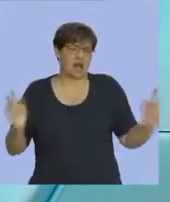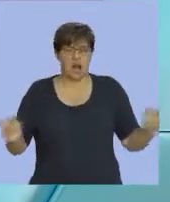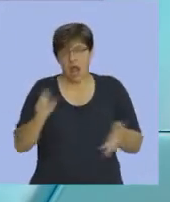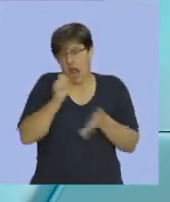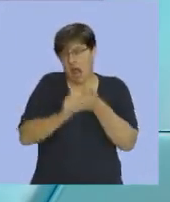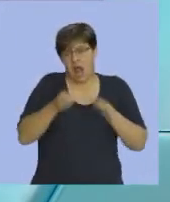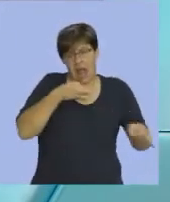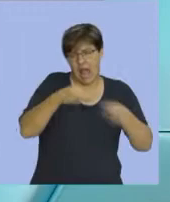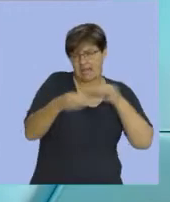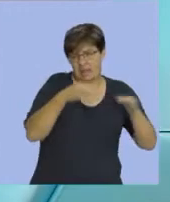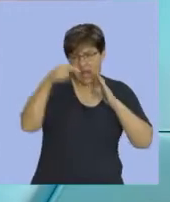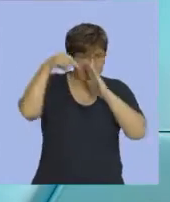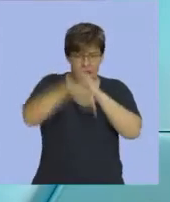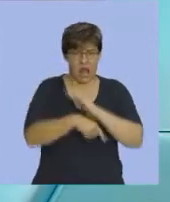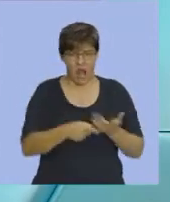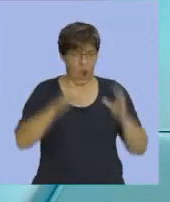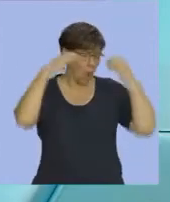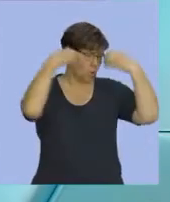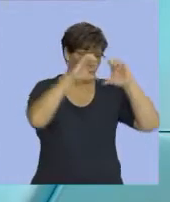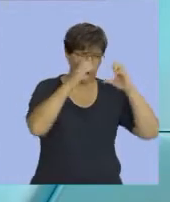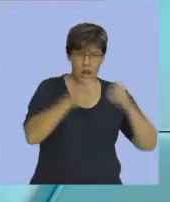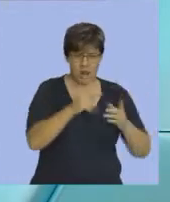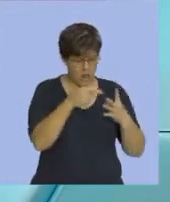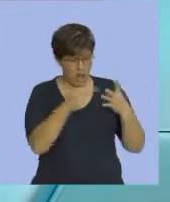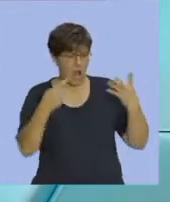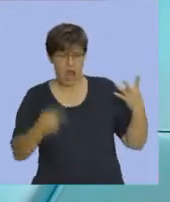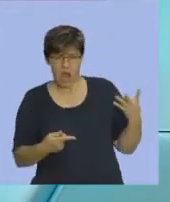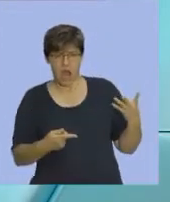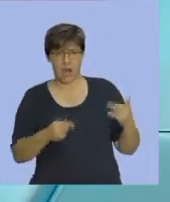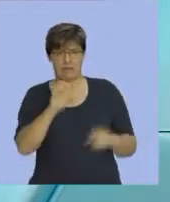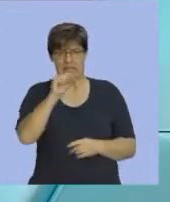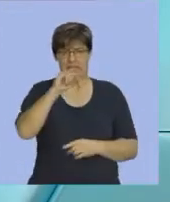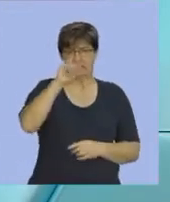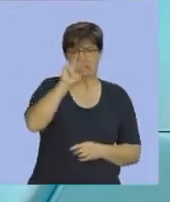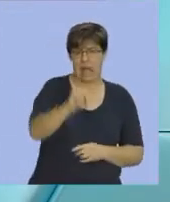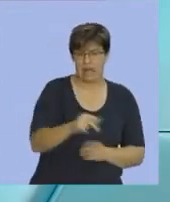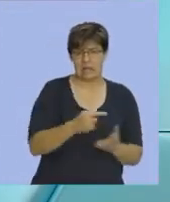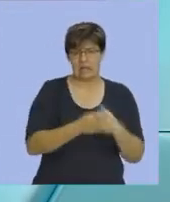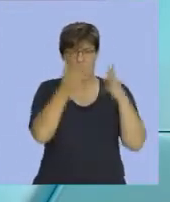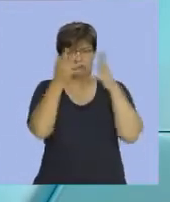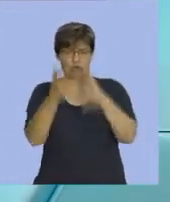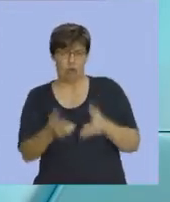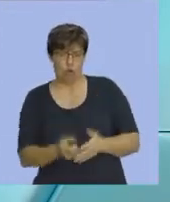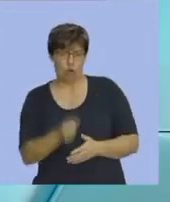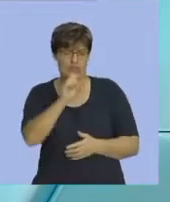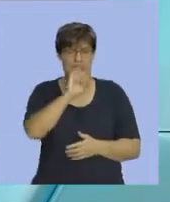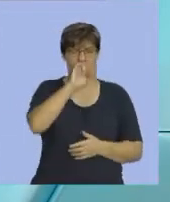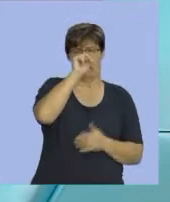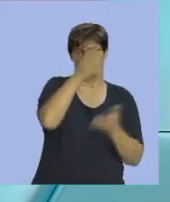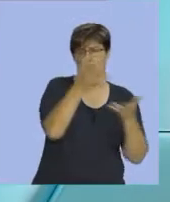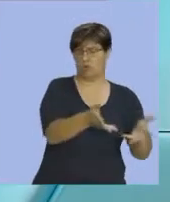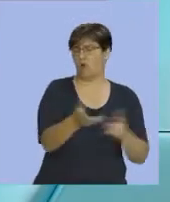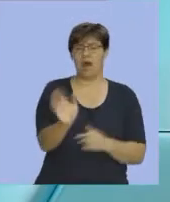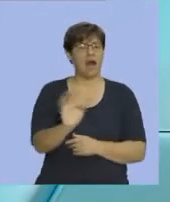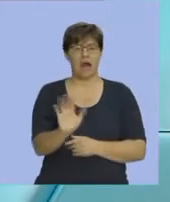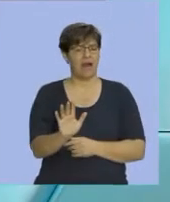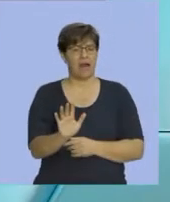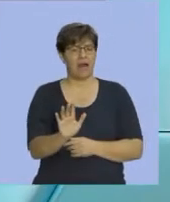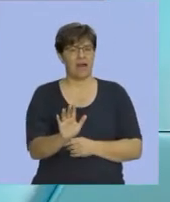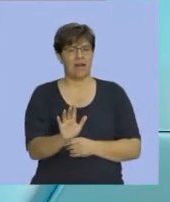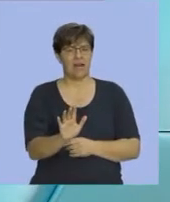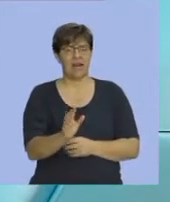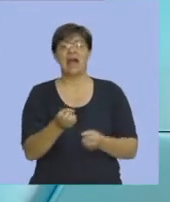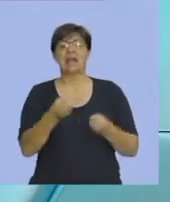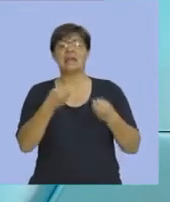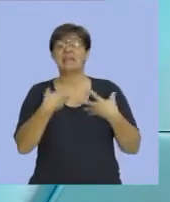or your Google and be telling me that sine is this and sine is that. No, I'm just